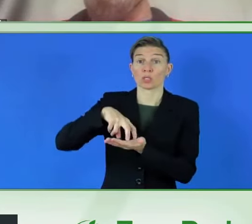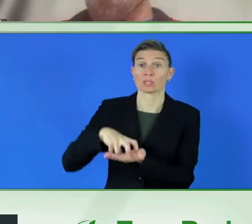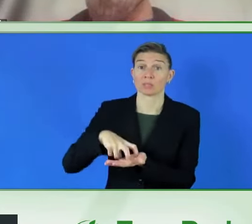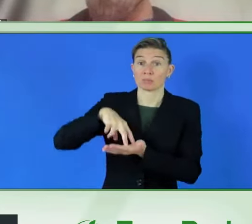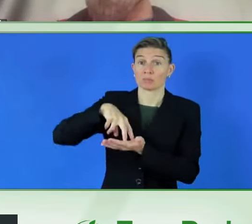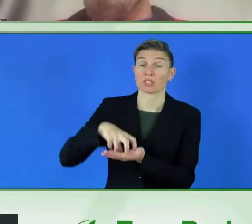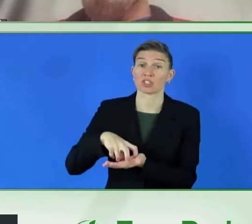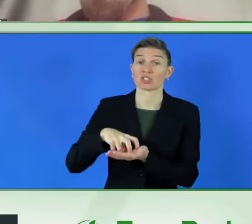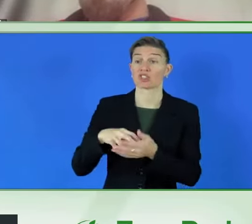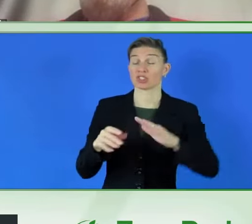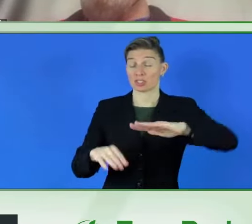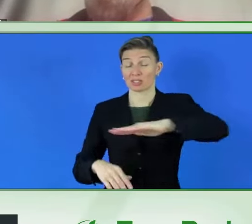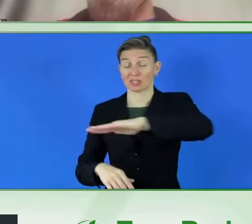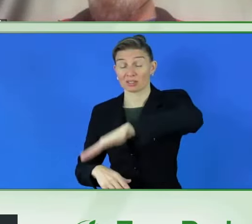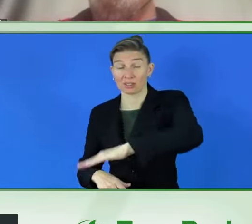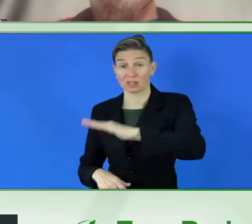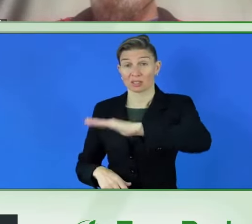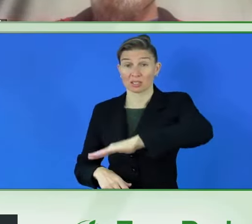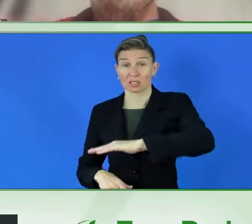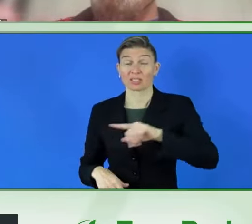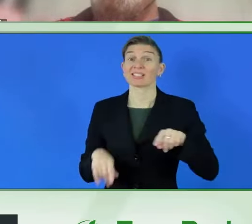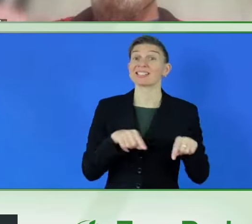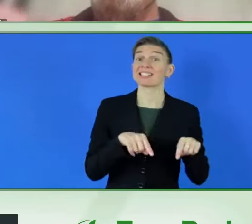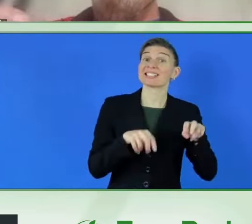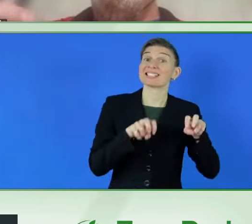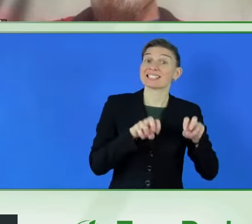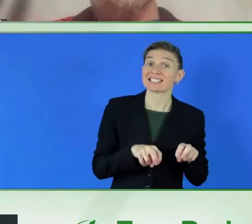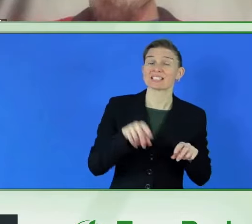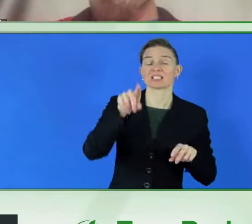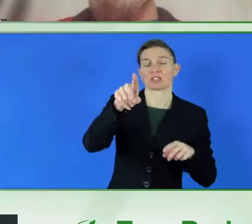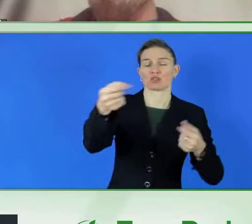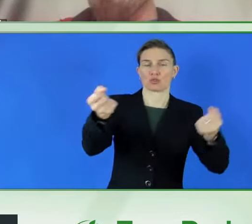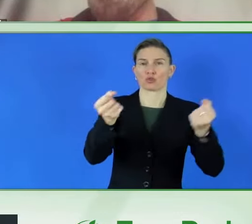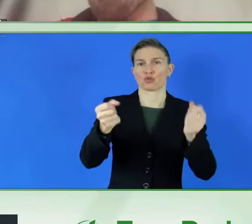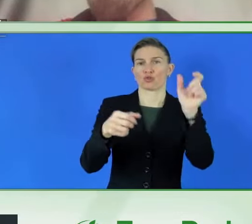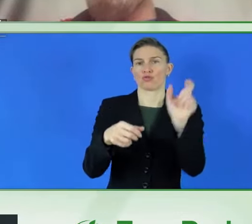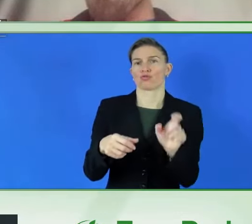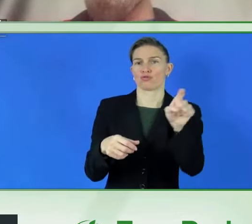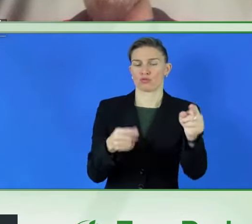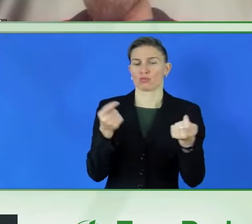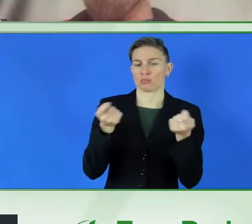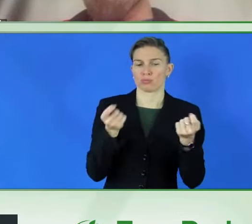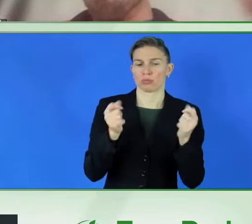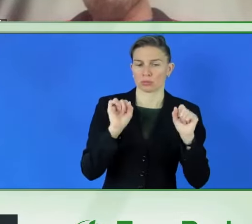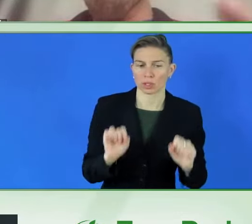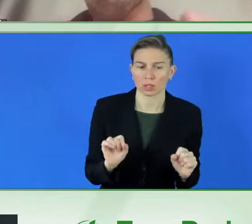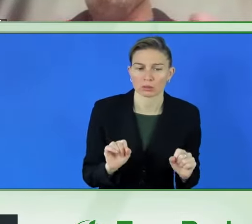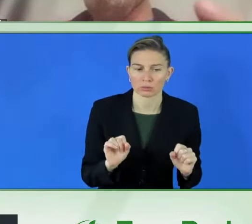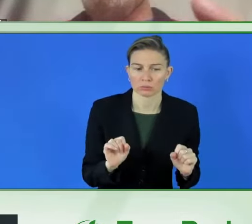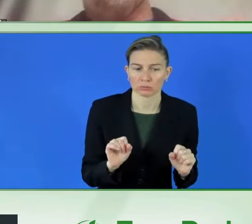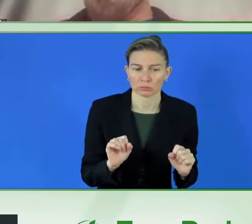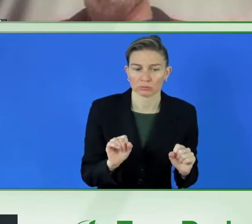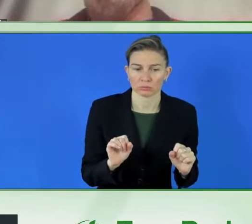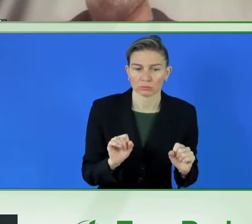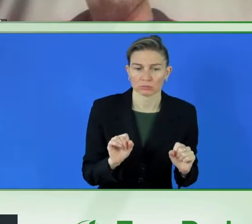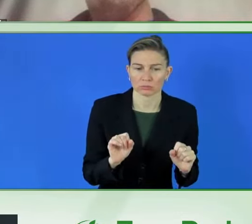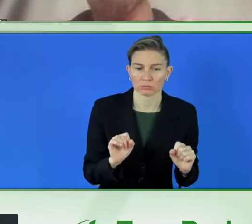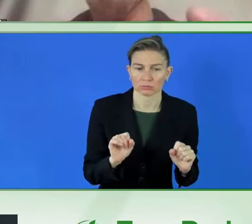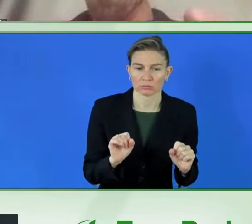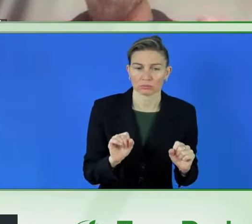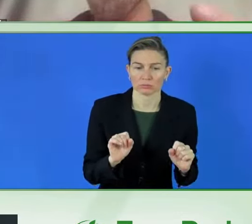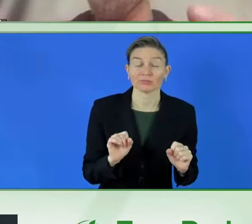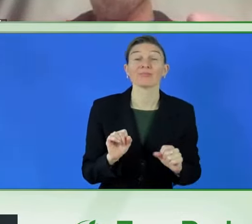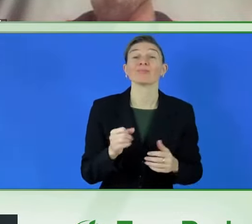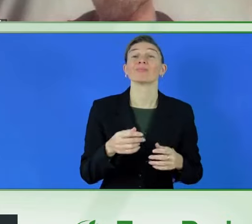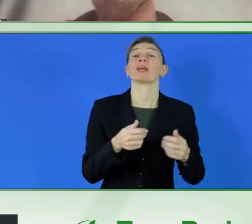pneumatically operated. They chose to go the route of pneumatically operated rather than hydraulic because this is simpler to